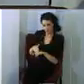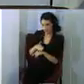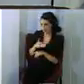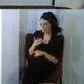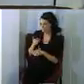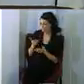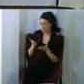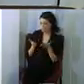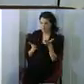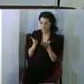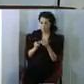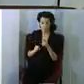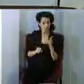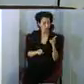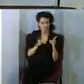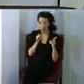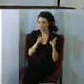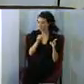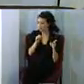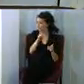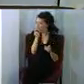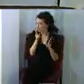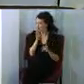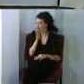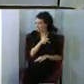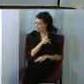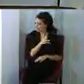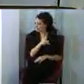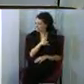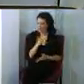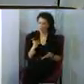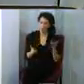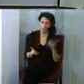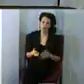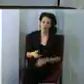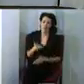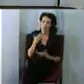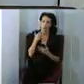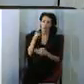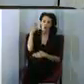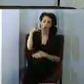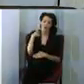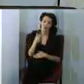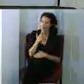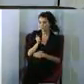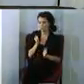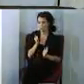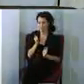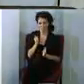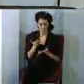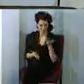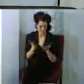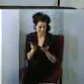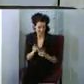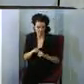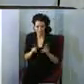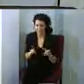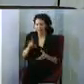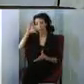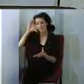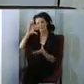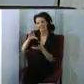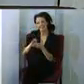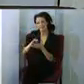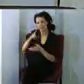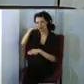maybe other people in the room. Now, it may be that you're better looking or you've got a cute, you know, maybe all of those things, but I like to believe it's because the Holy